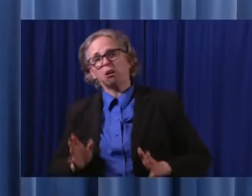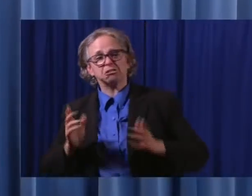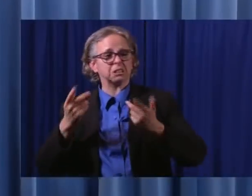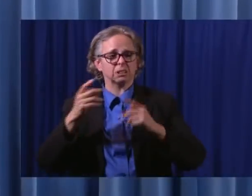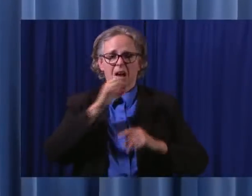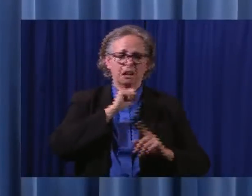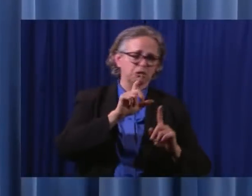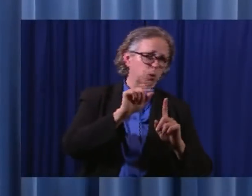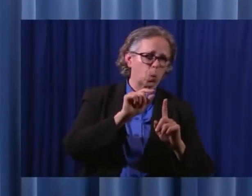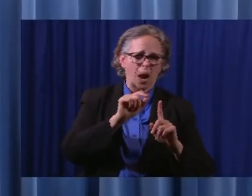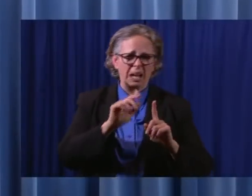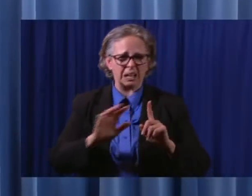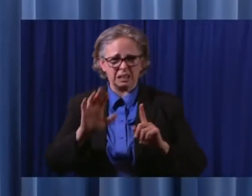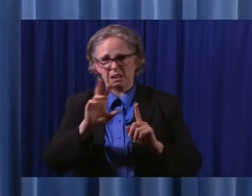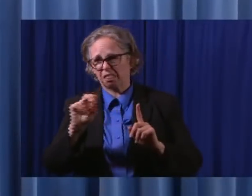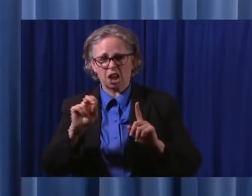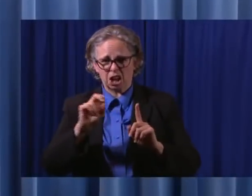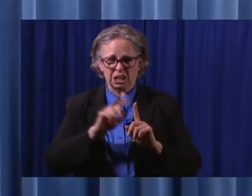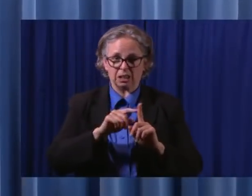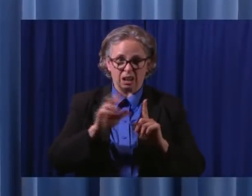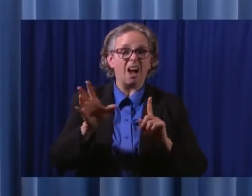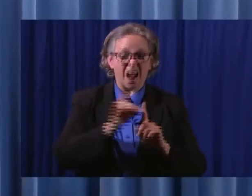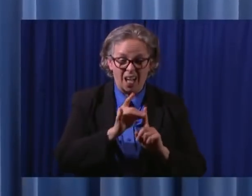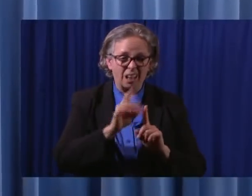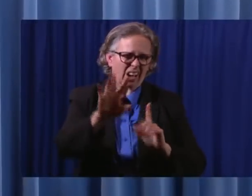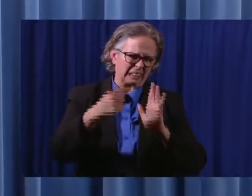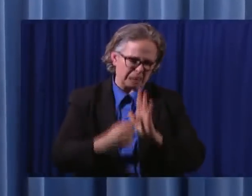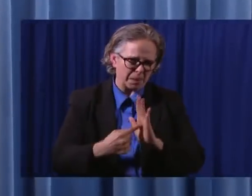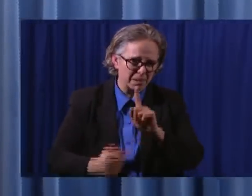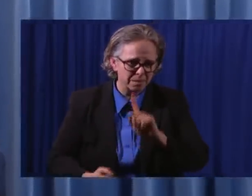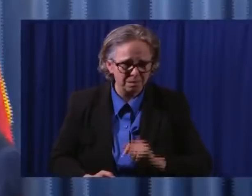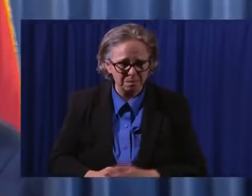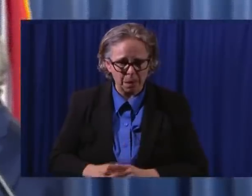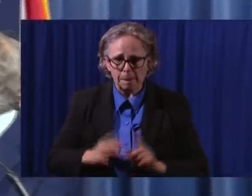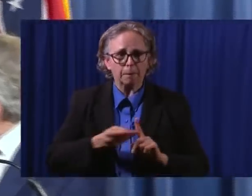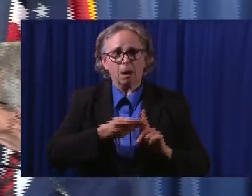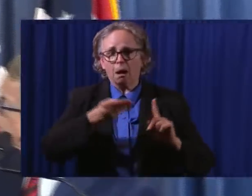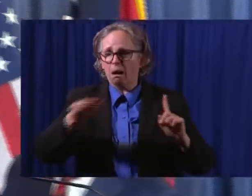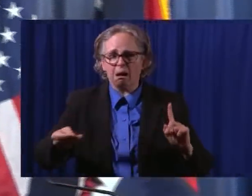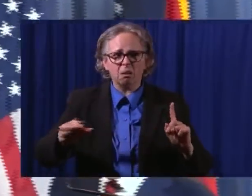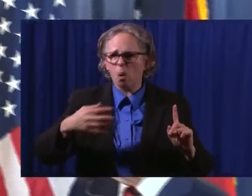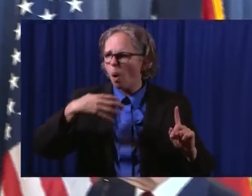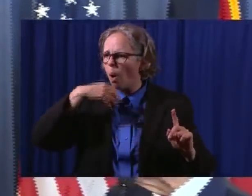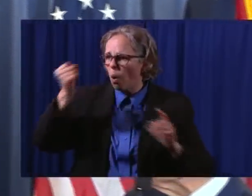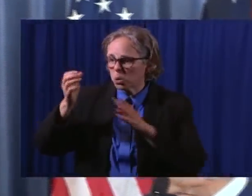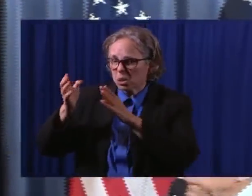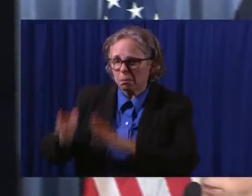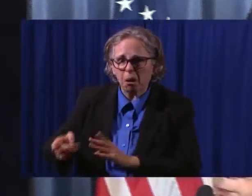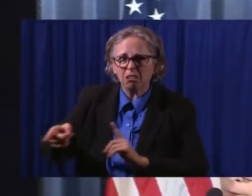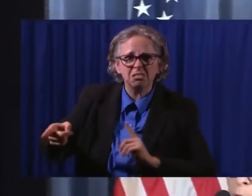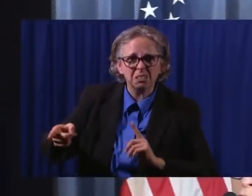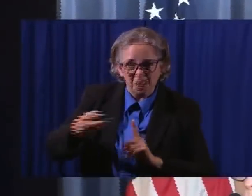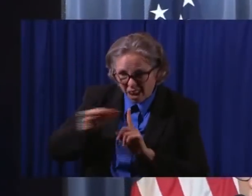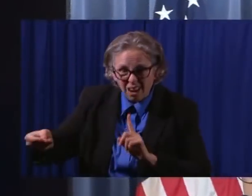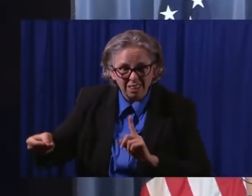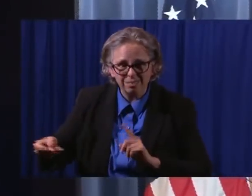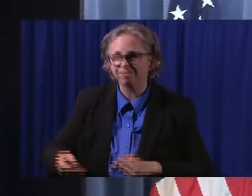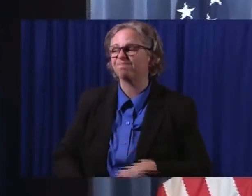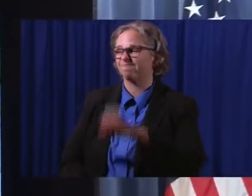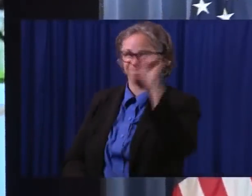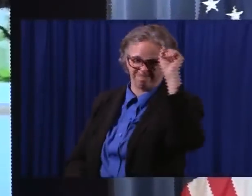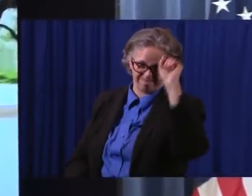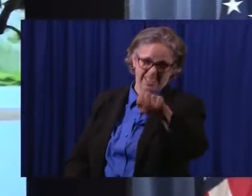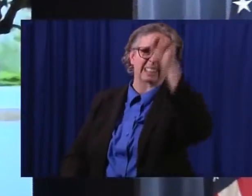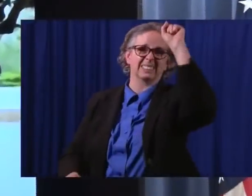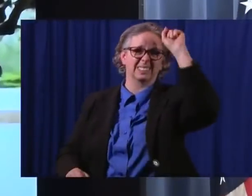may see another bump then beyond that, maybe to somebody older, I guess. In other words, person who's